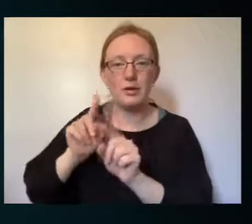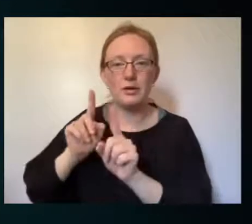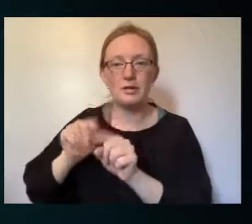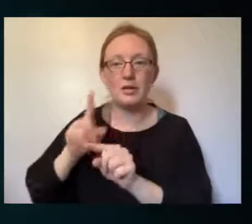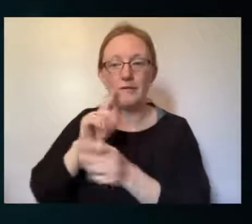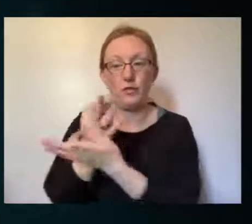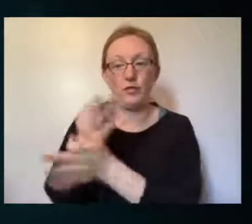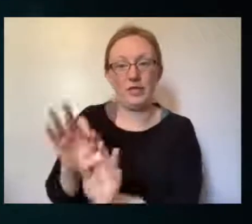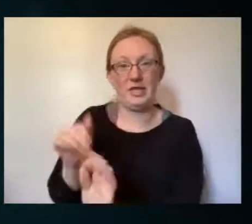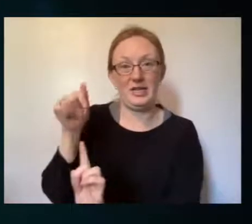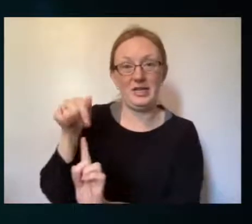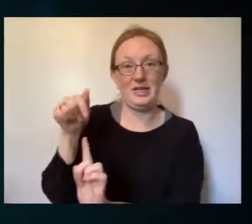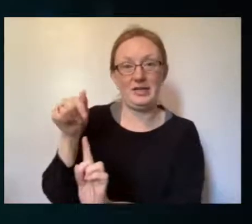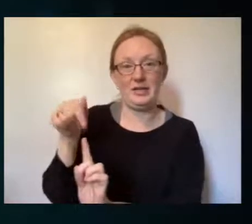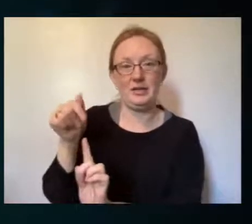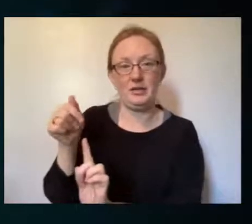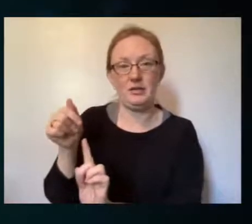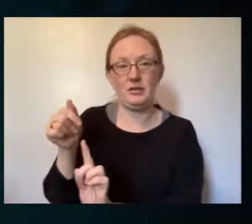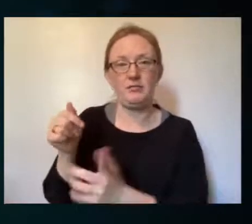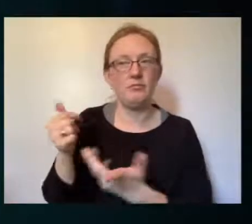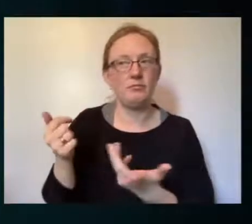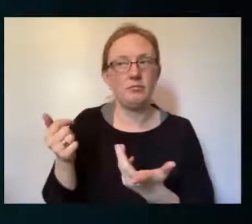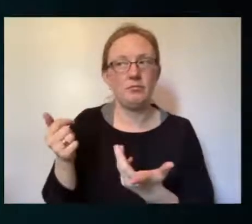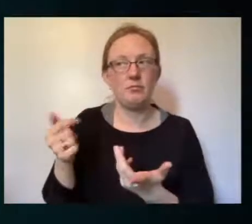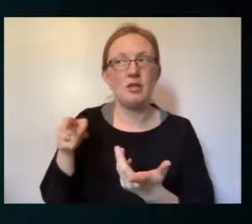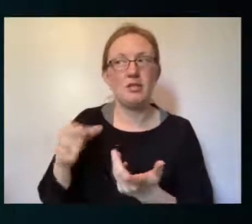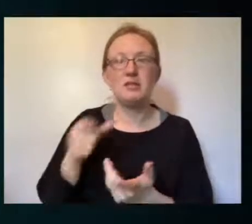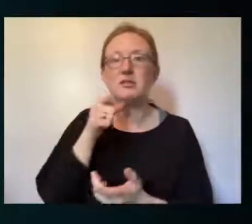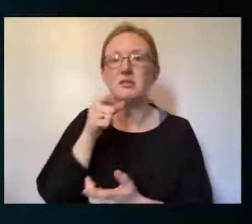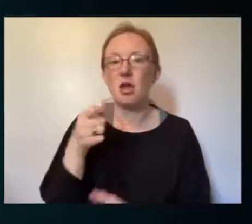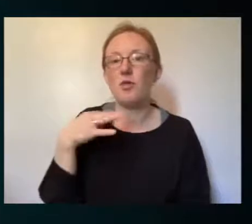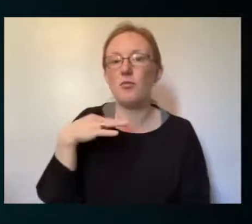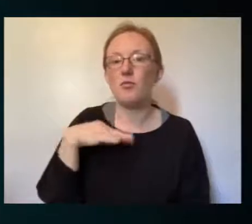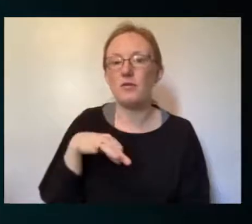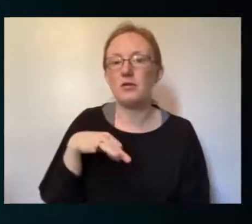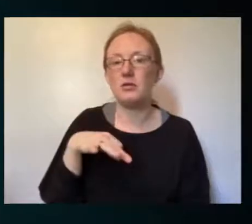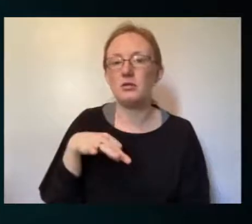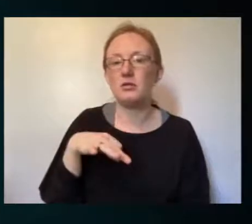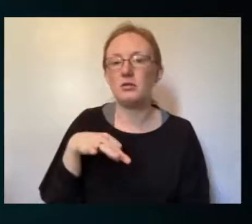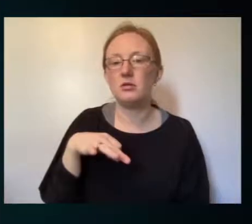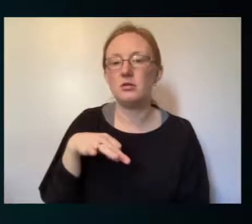for free. And even though we are for nonprofit, similar to,